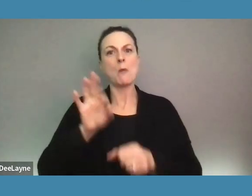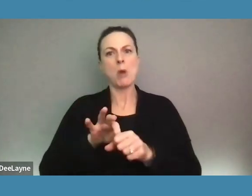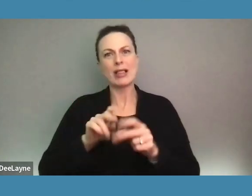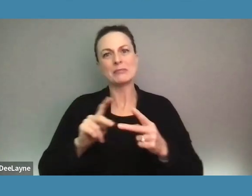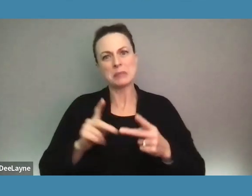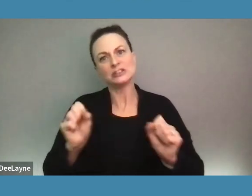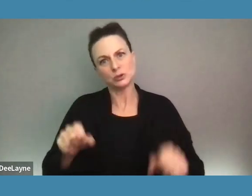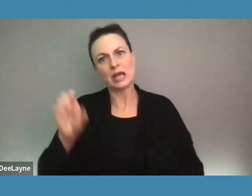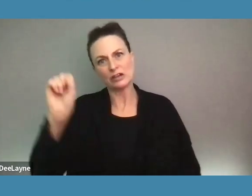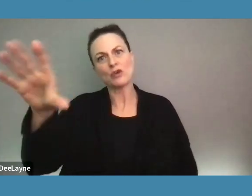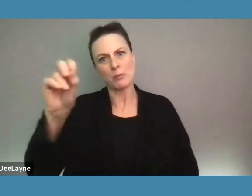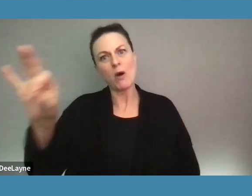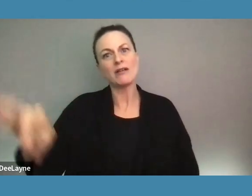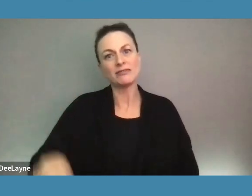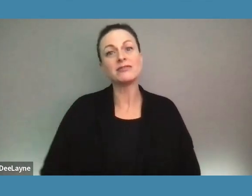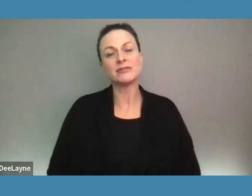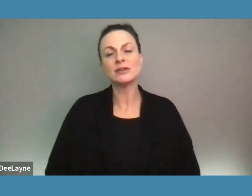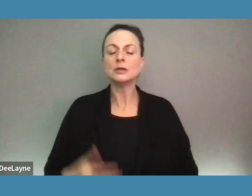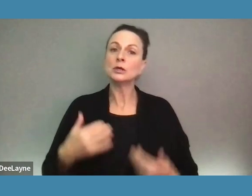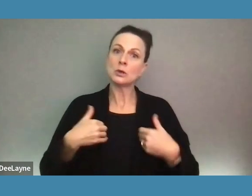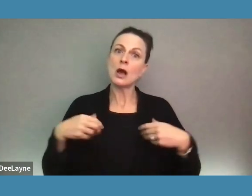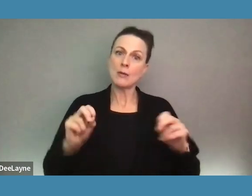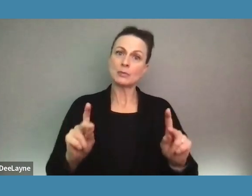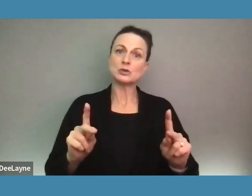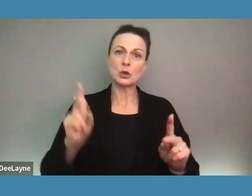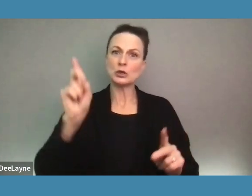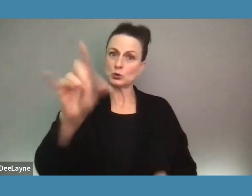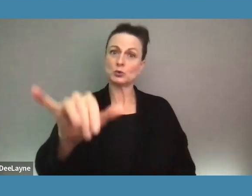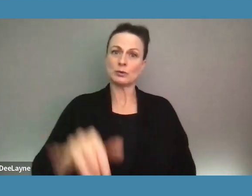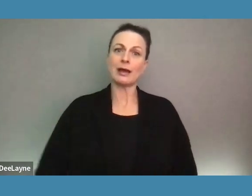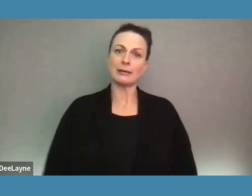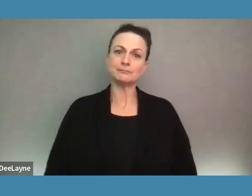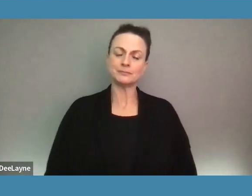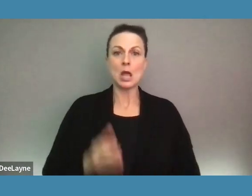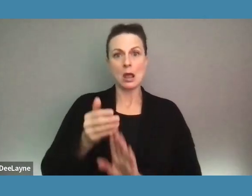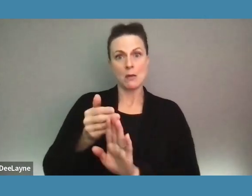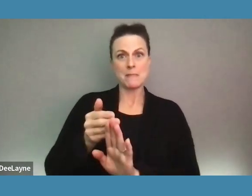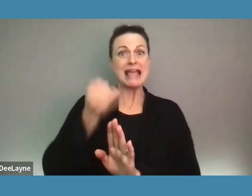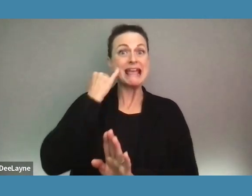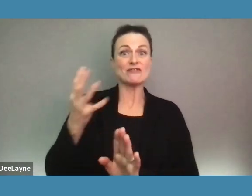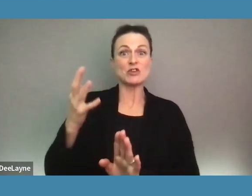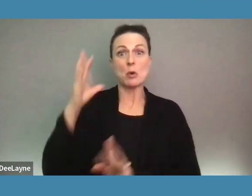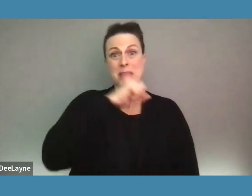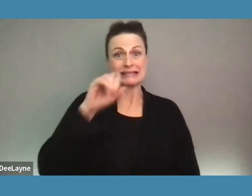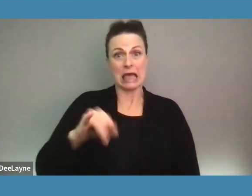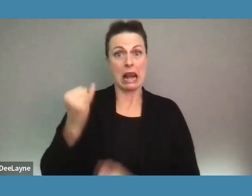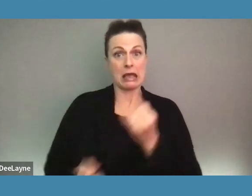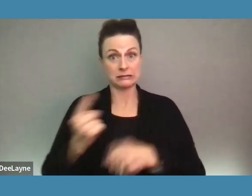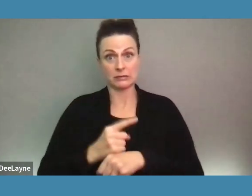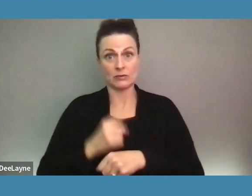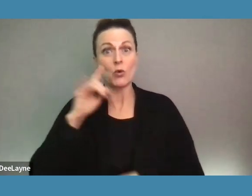So there is an opportunity to do that if you miss that deadline.